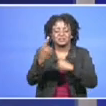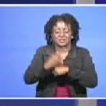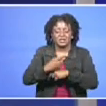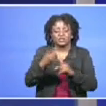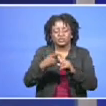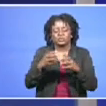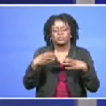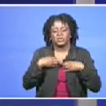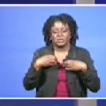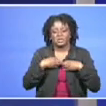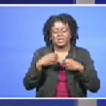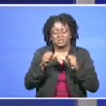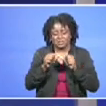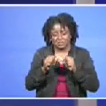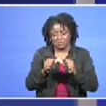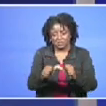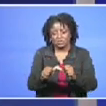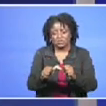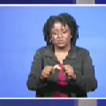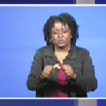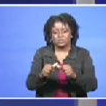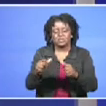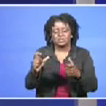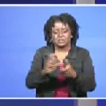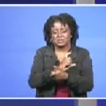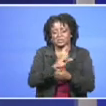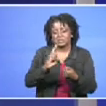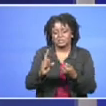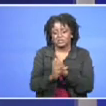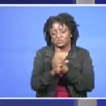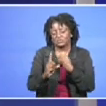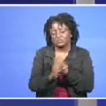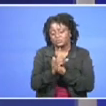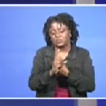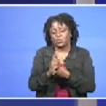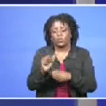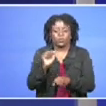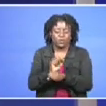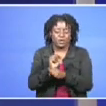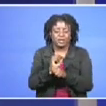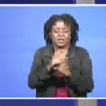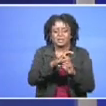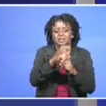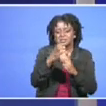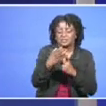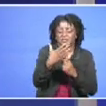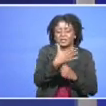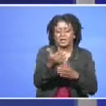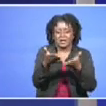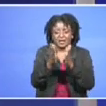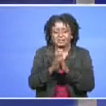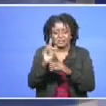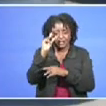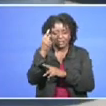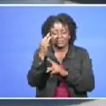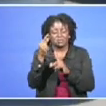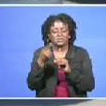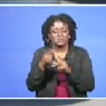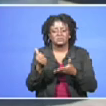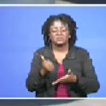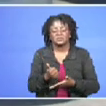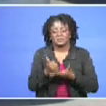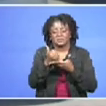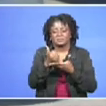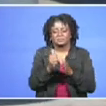are ongoing hazardous working conditions. Fern Carey tells us that postal workers are calling on the government to intervene.